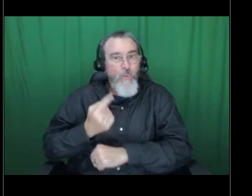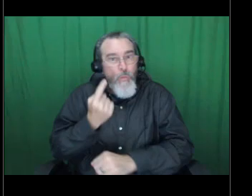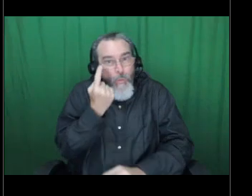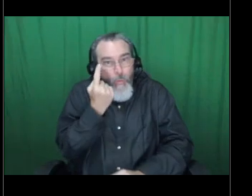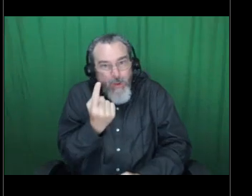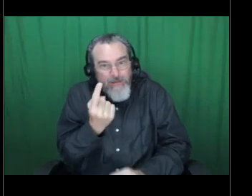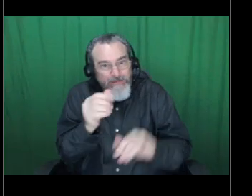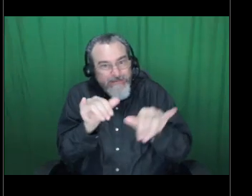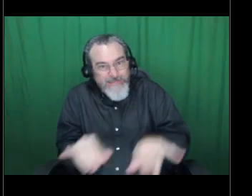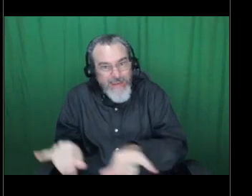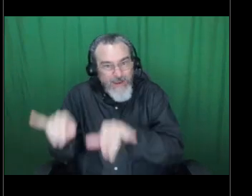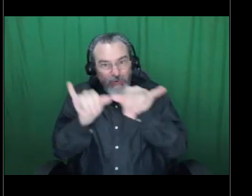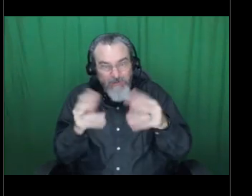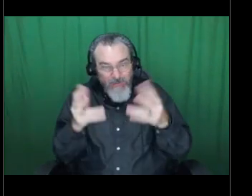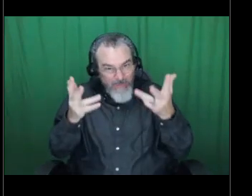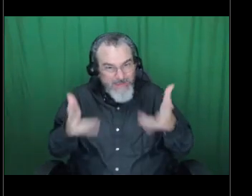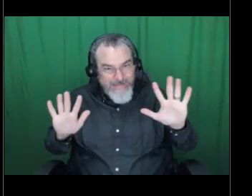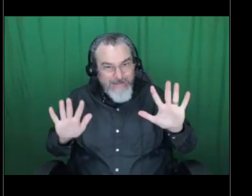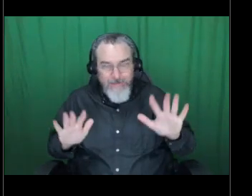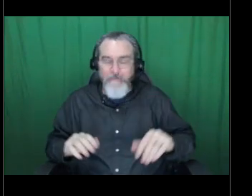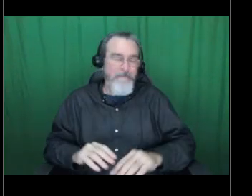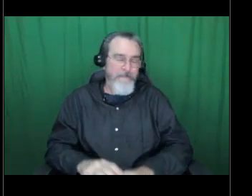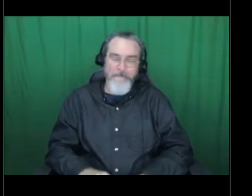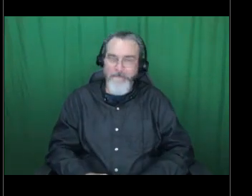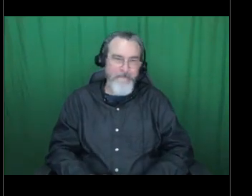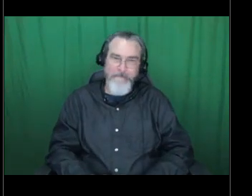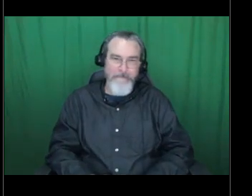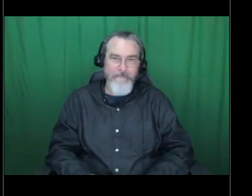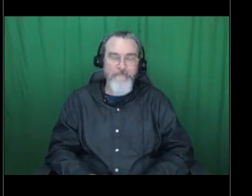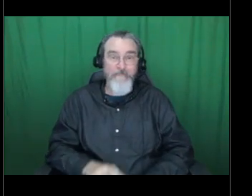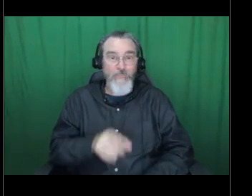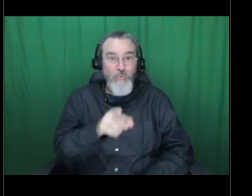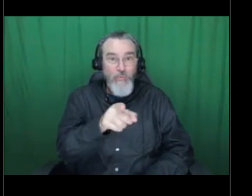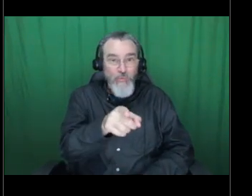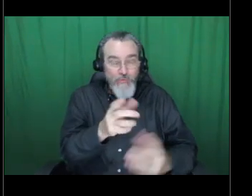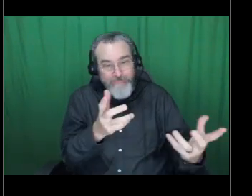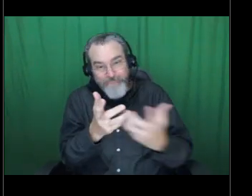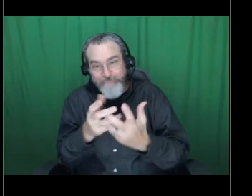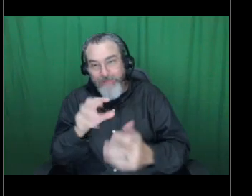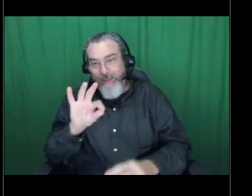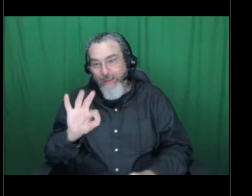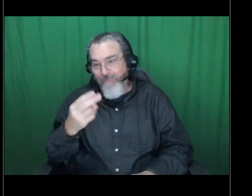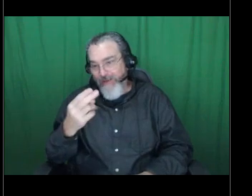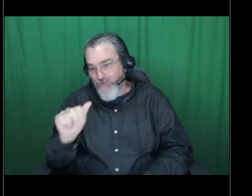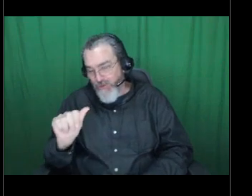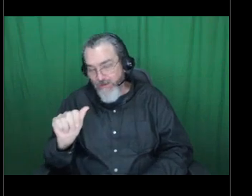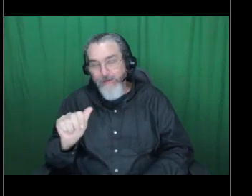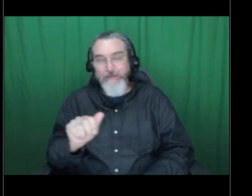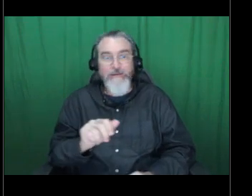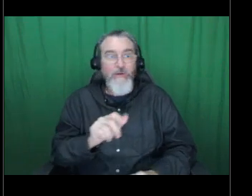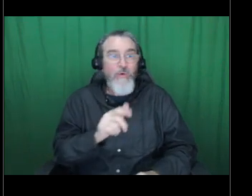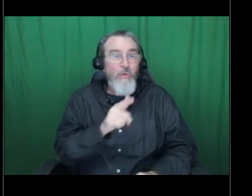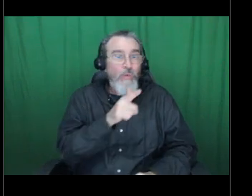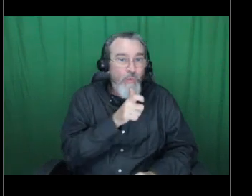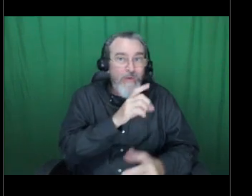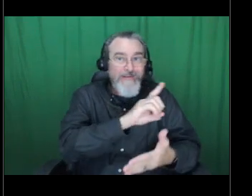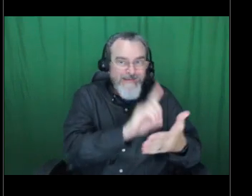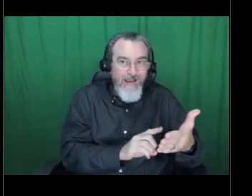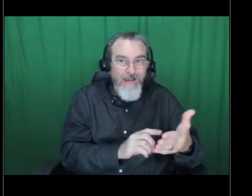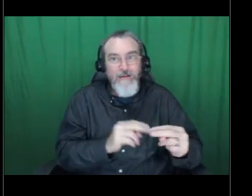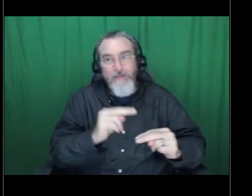standard. To comply with the FHA, designers and builders must